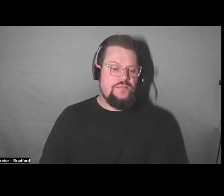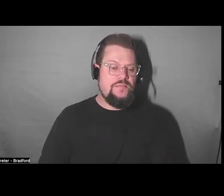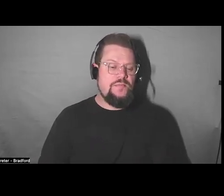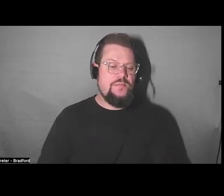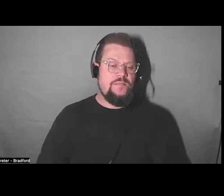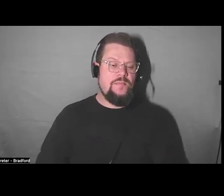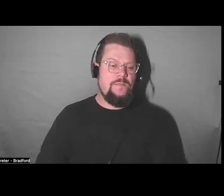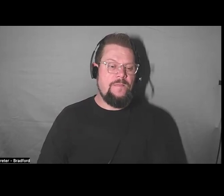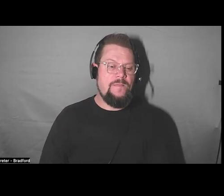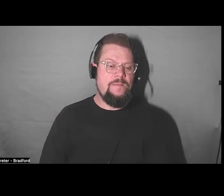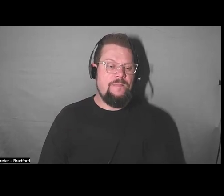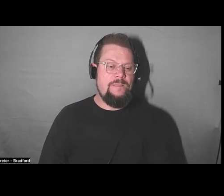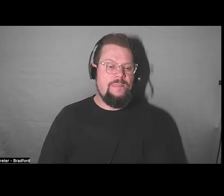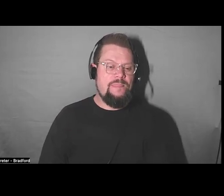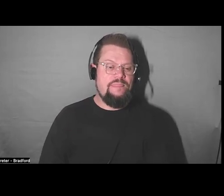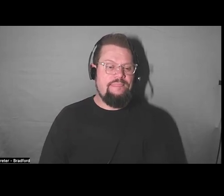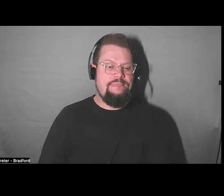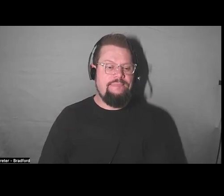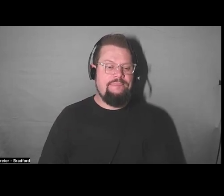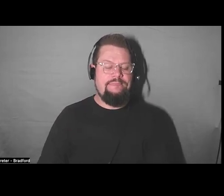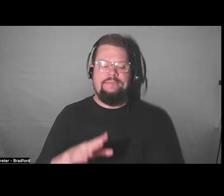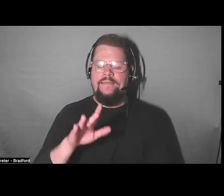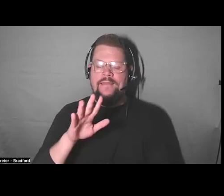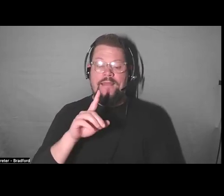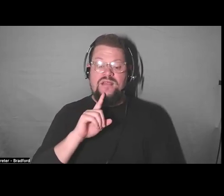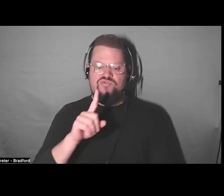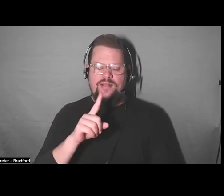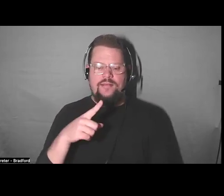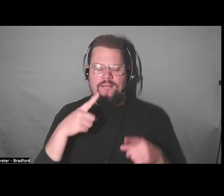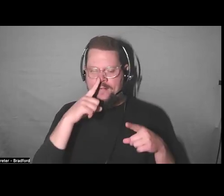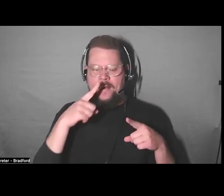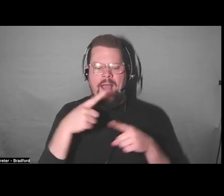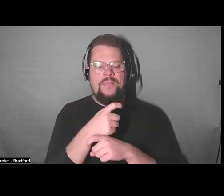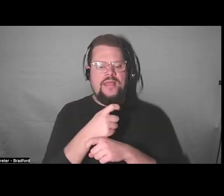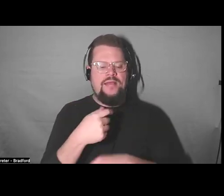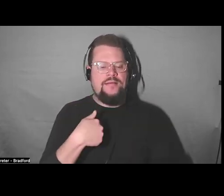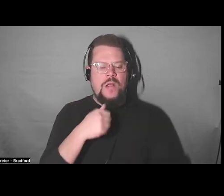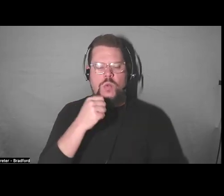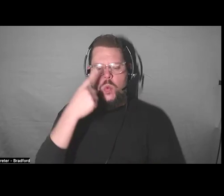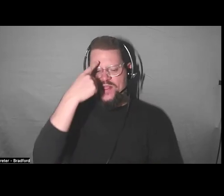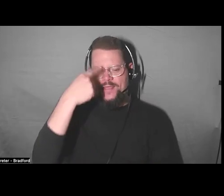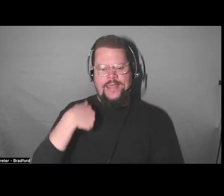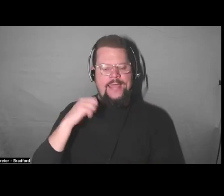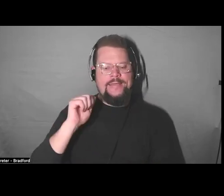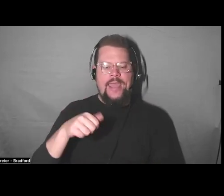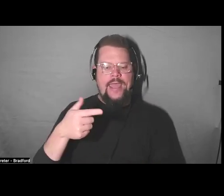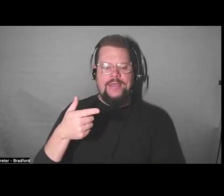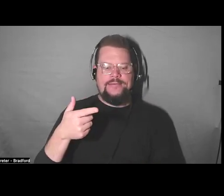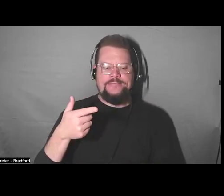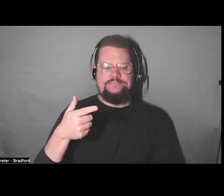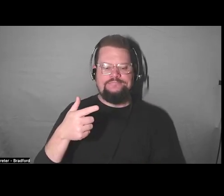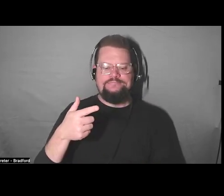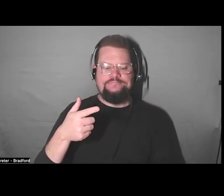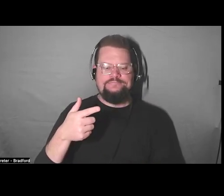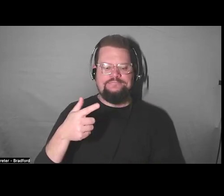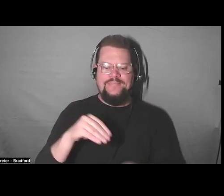Yeah. It's so complicated. It's so complicated, and I don't think that I can advise really on individual